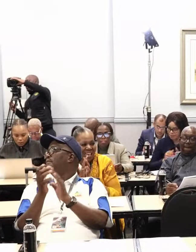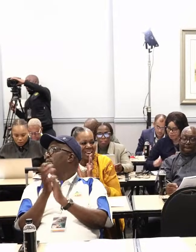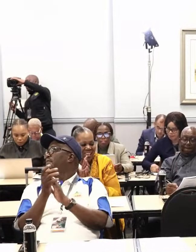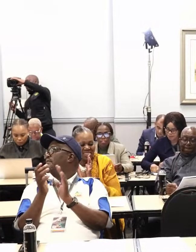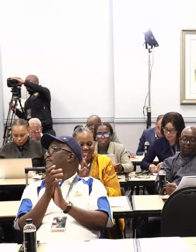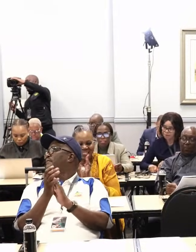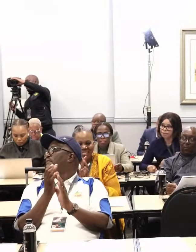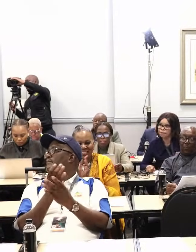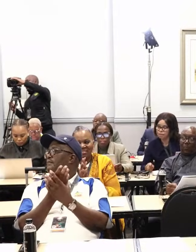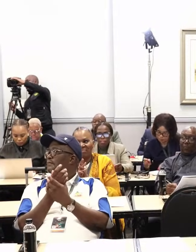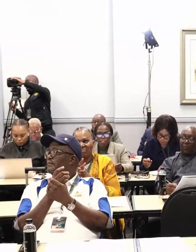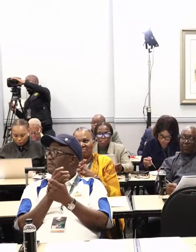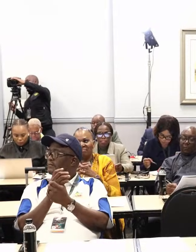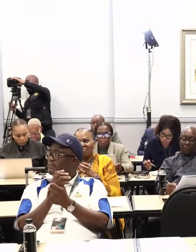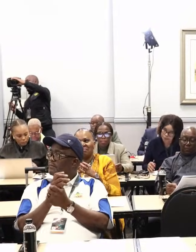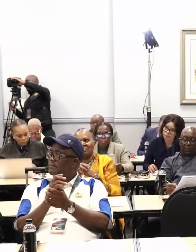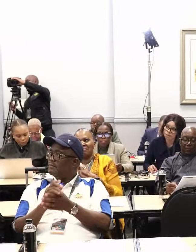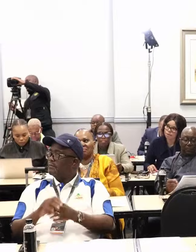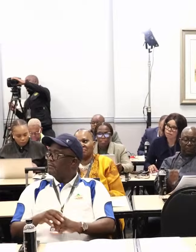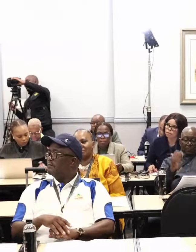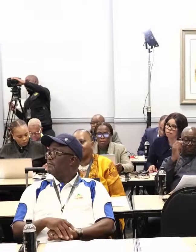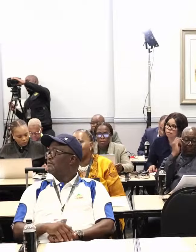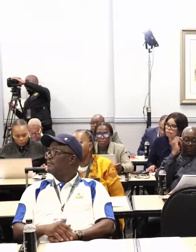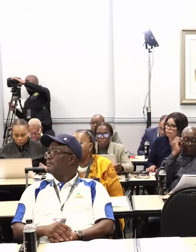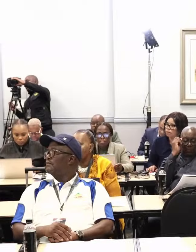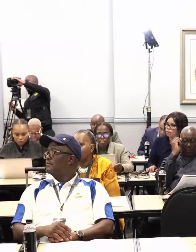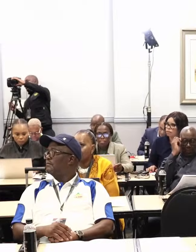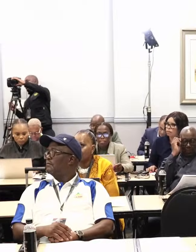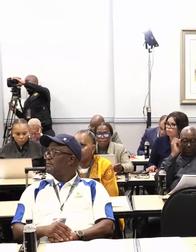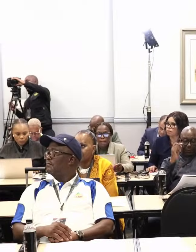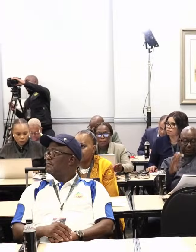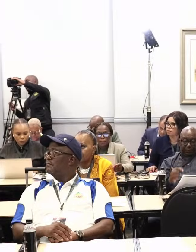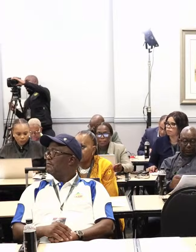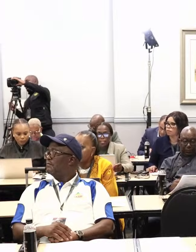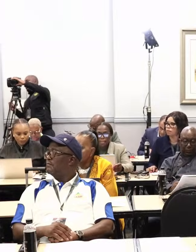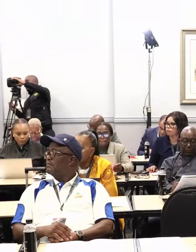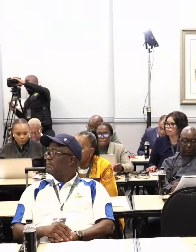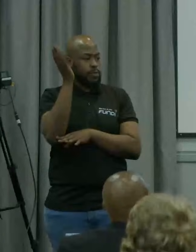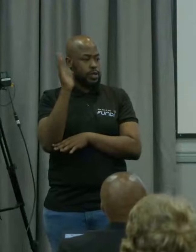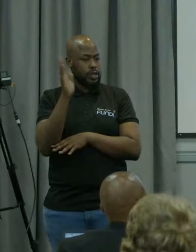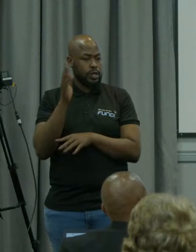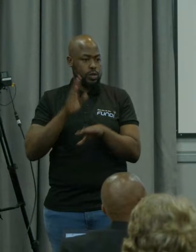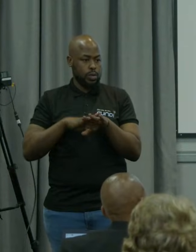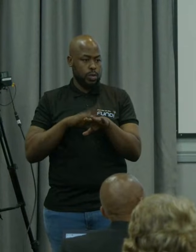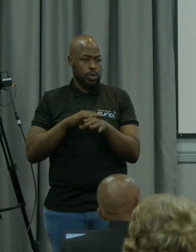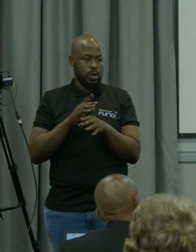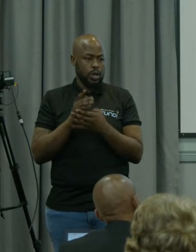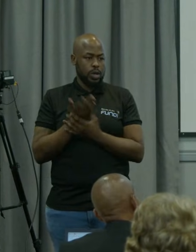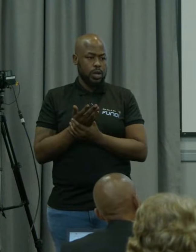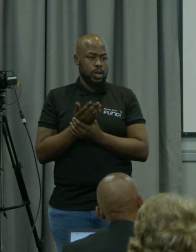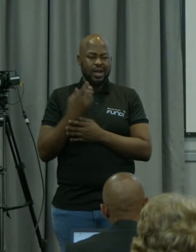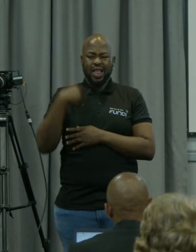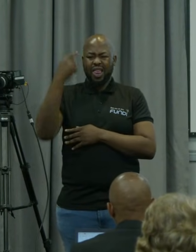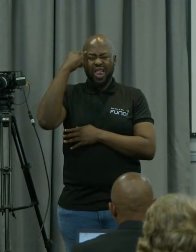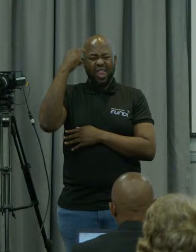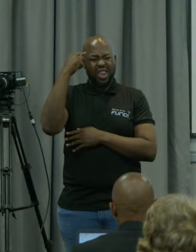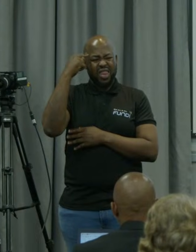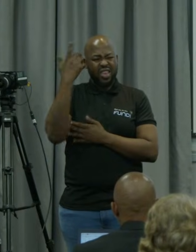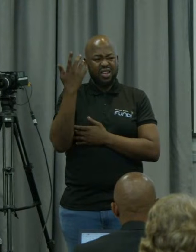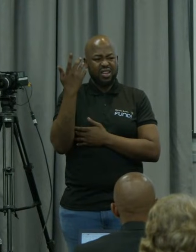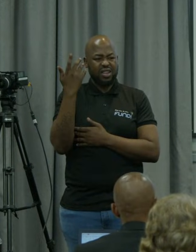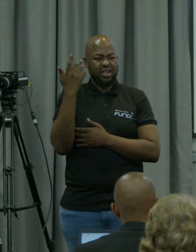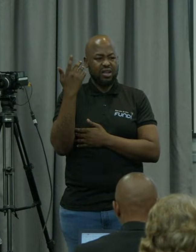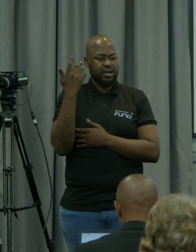We will take actually questions afterwards. Ms. Munda will give a presentation now. I just want you to note, please, I think they said lunches from